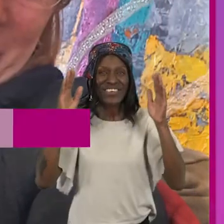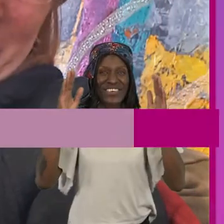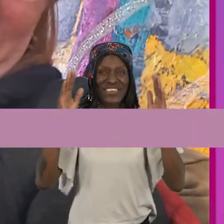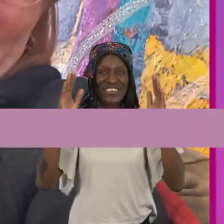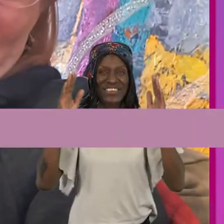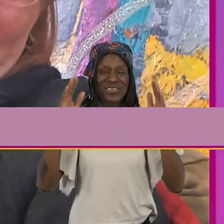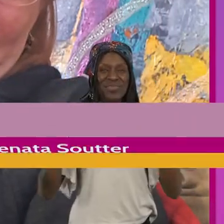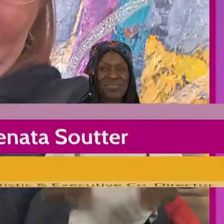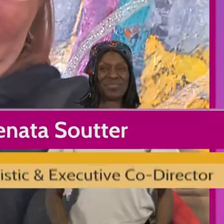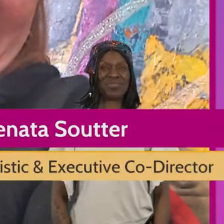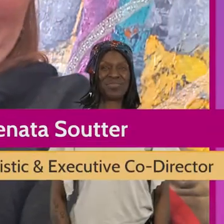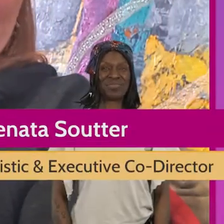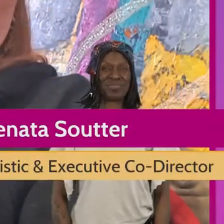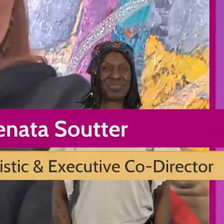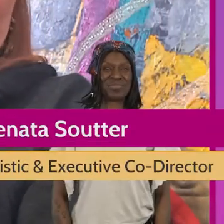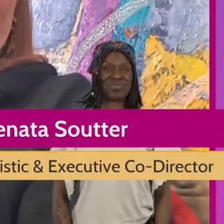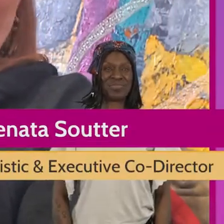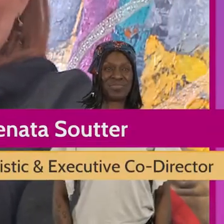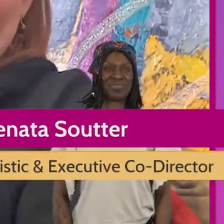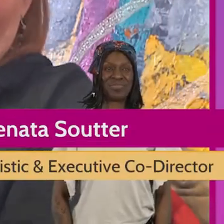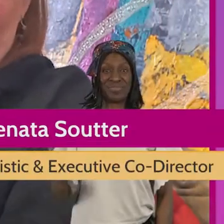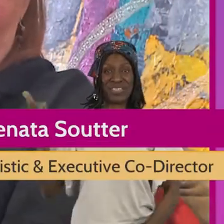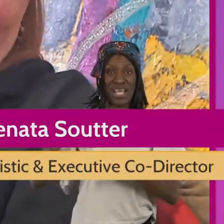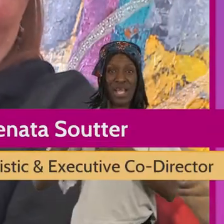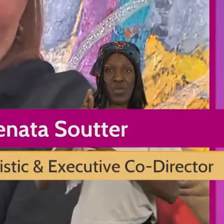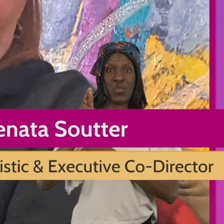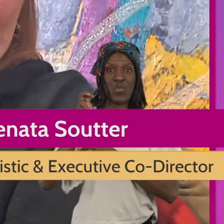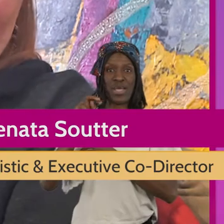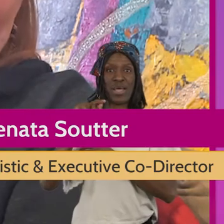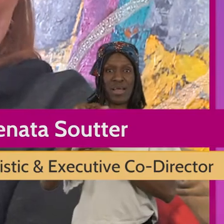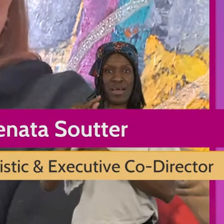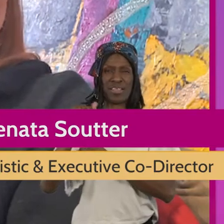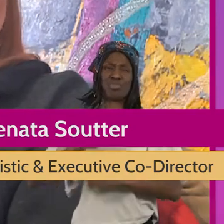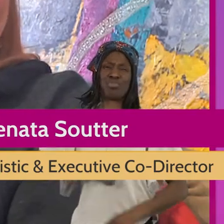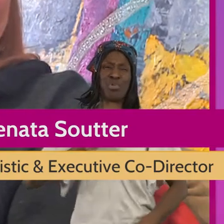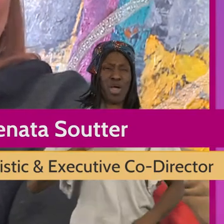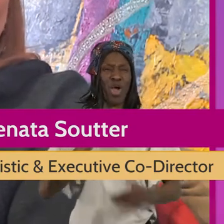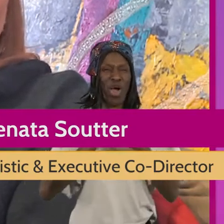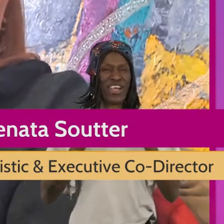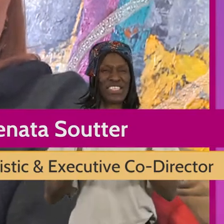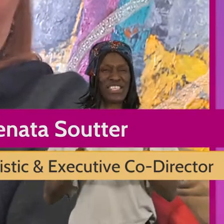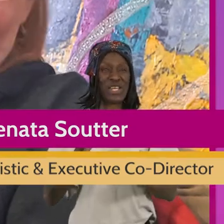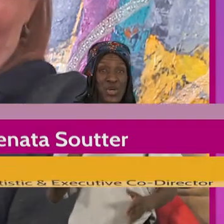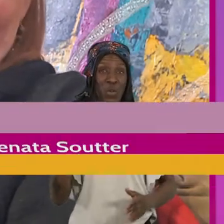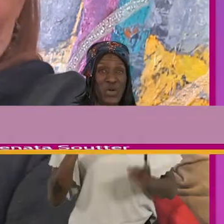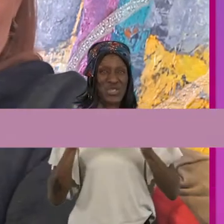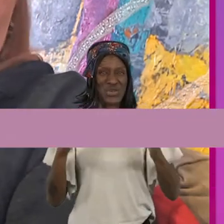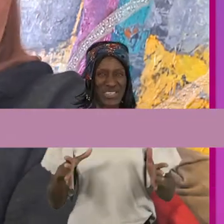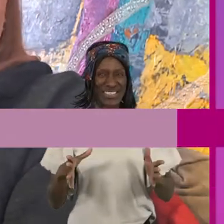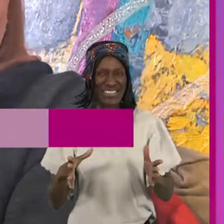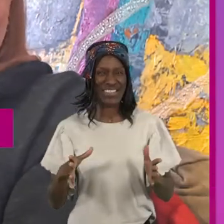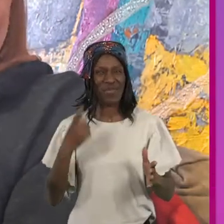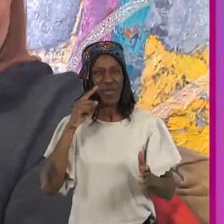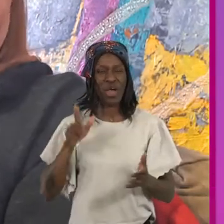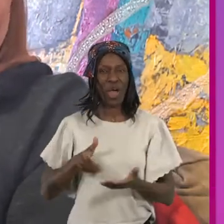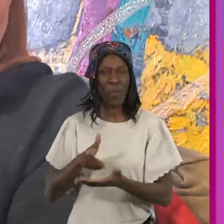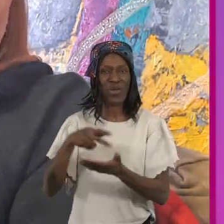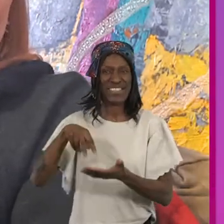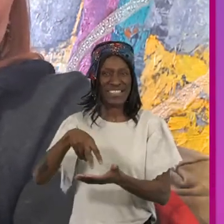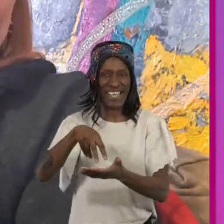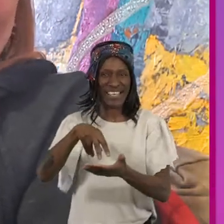Hello, bonjour, and bonjour. Renata Suter here, proud artistic and executive co-director of Propeller